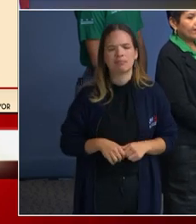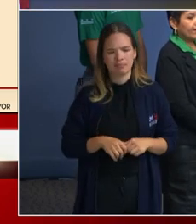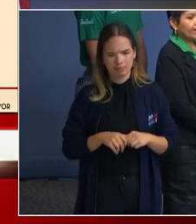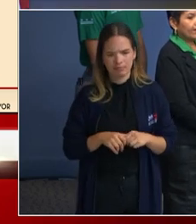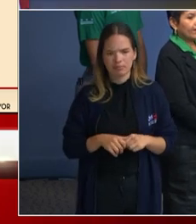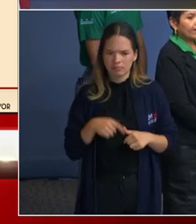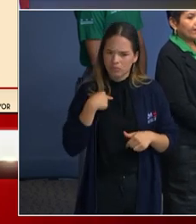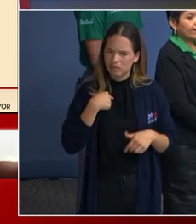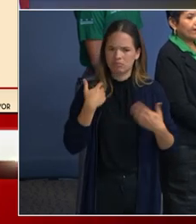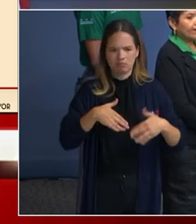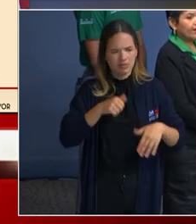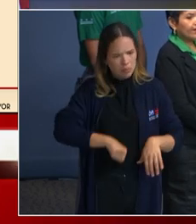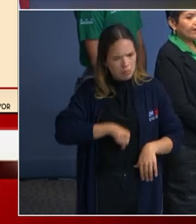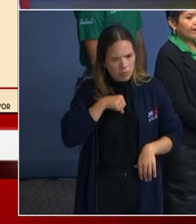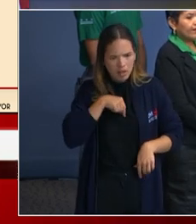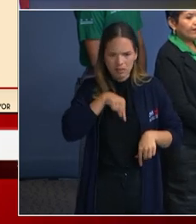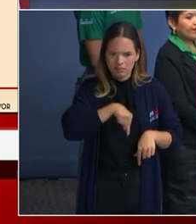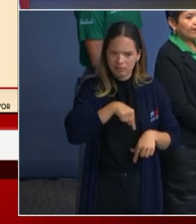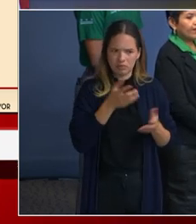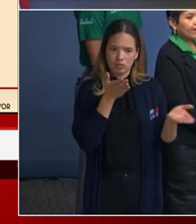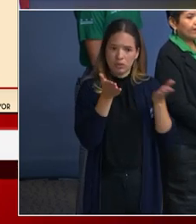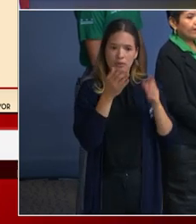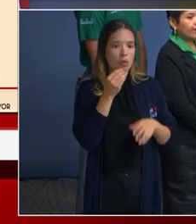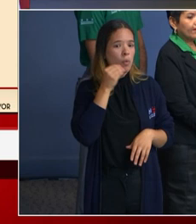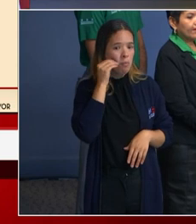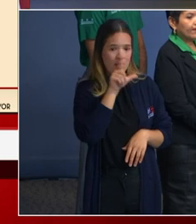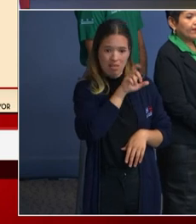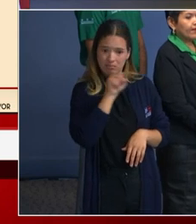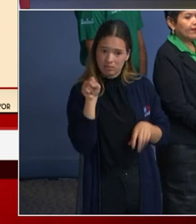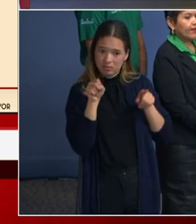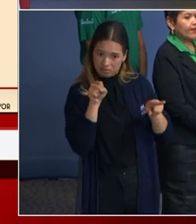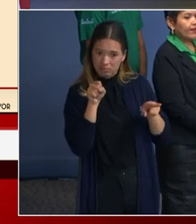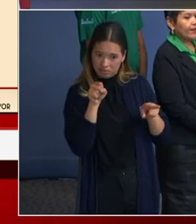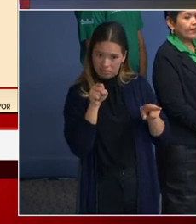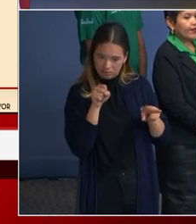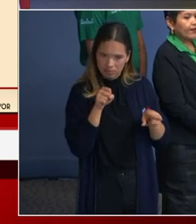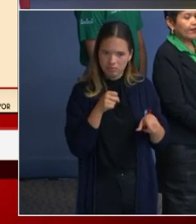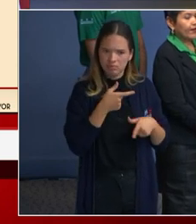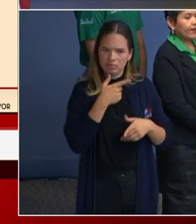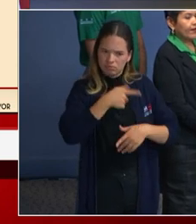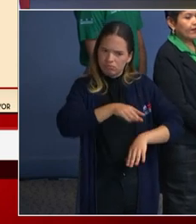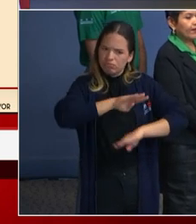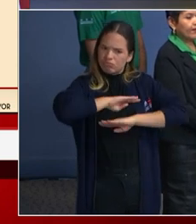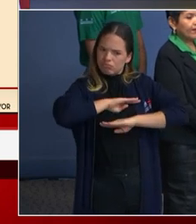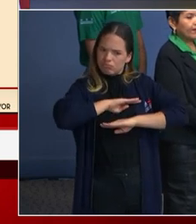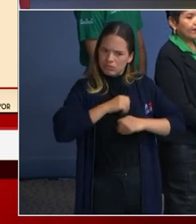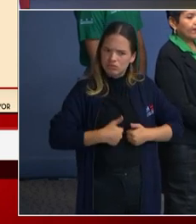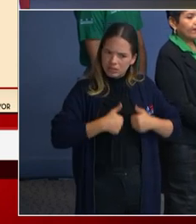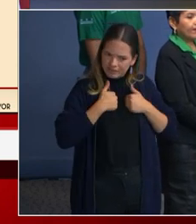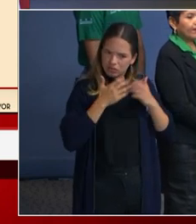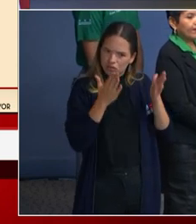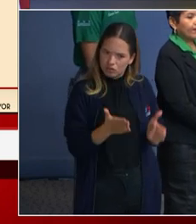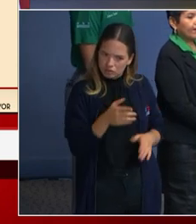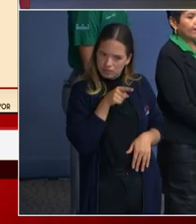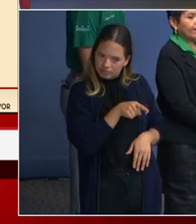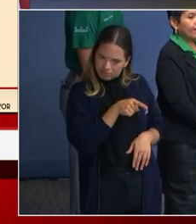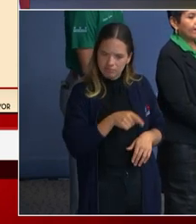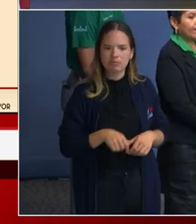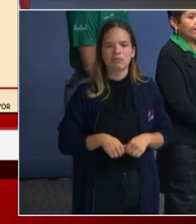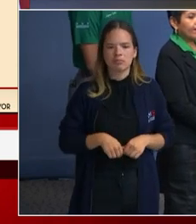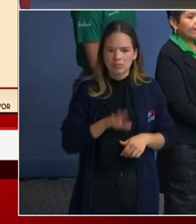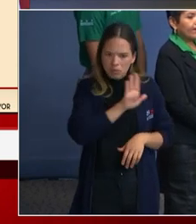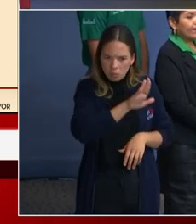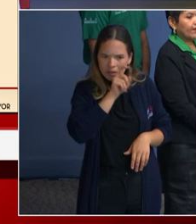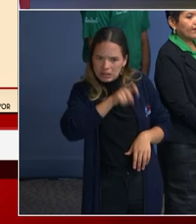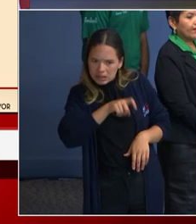system that better targets and meets the needs of DC residents experiencing homelessness, and we remain